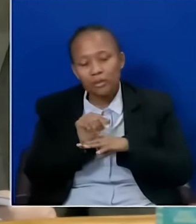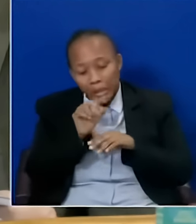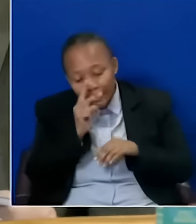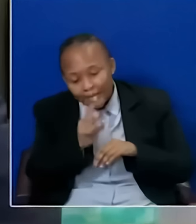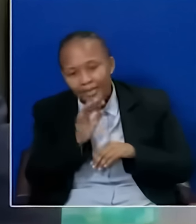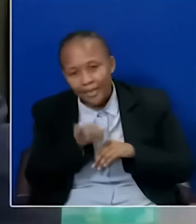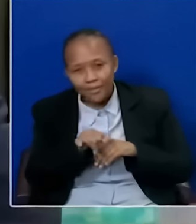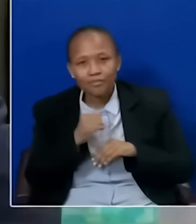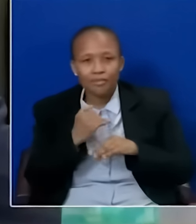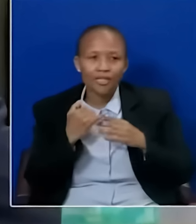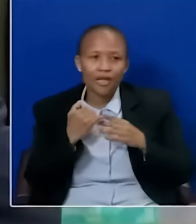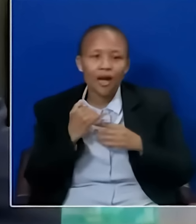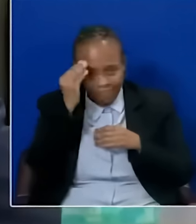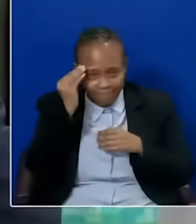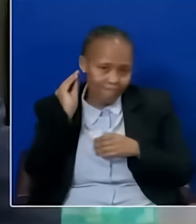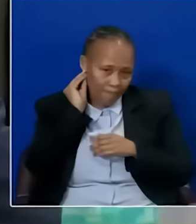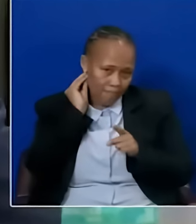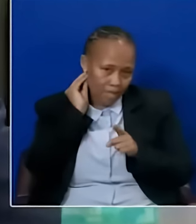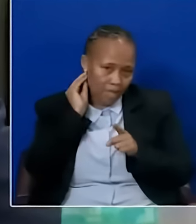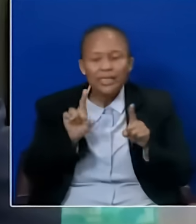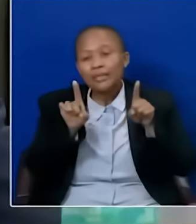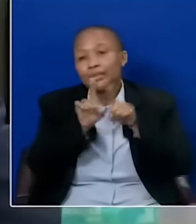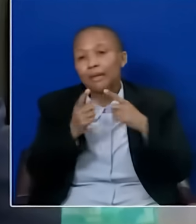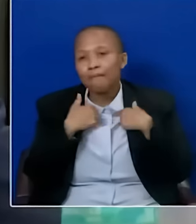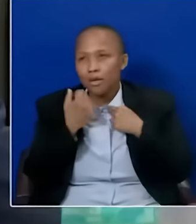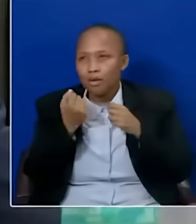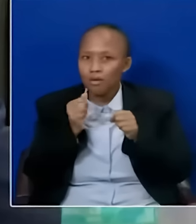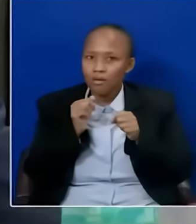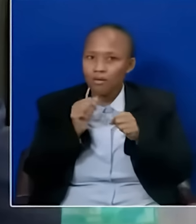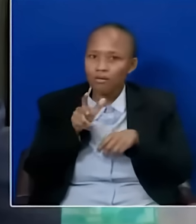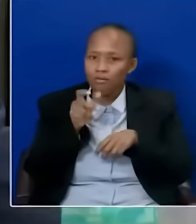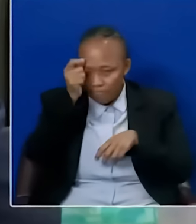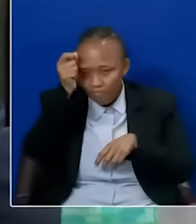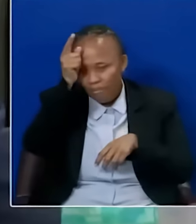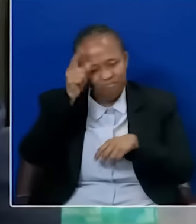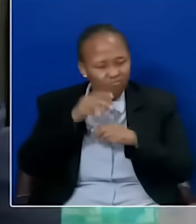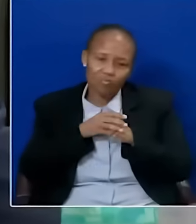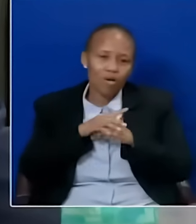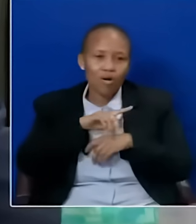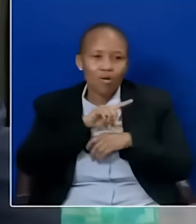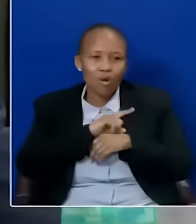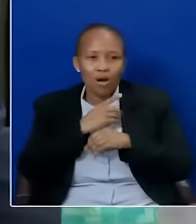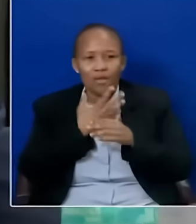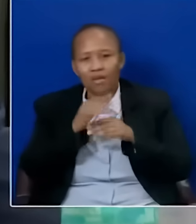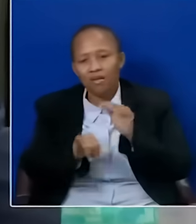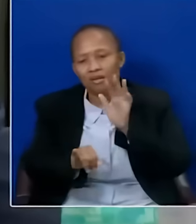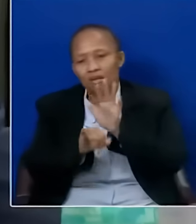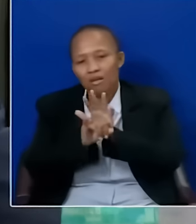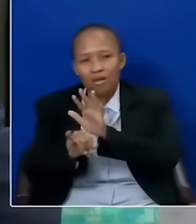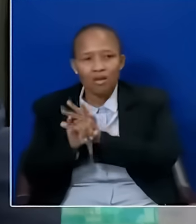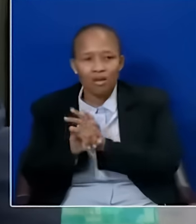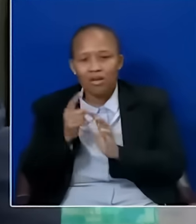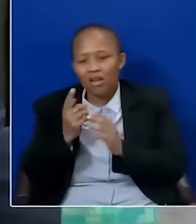because they were all identified under one non-conformance. They should have been in one